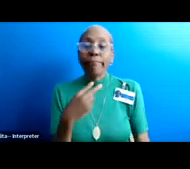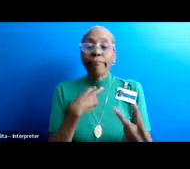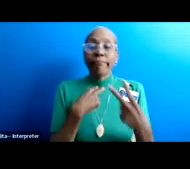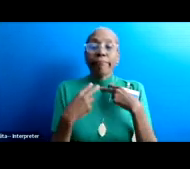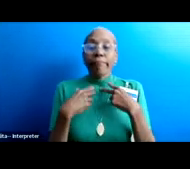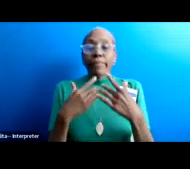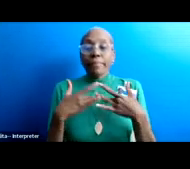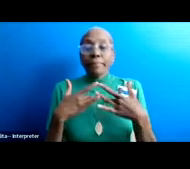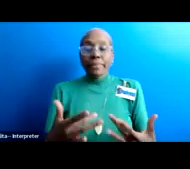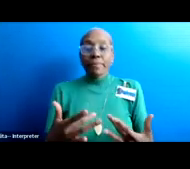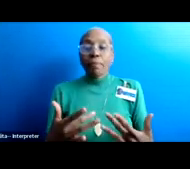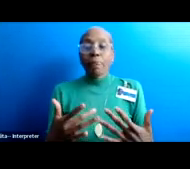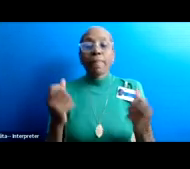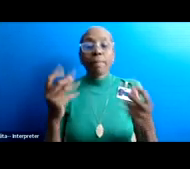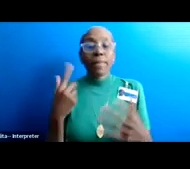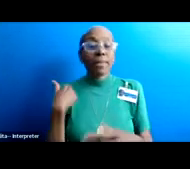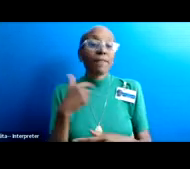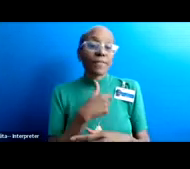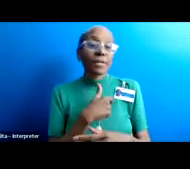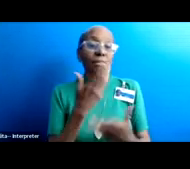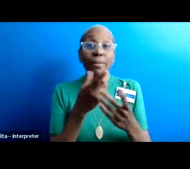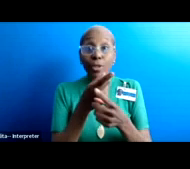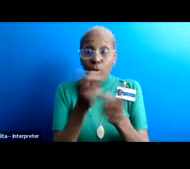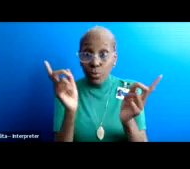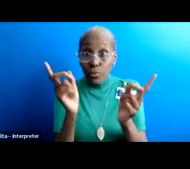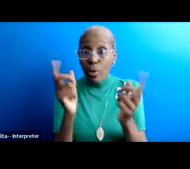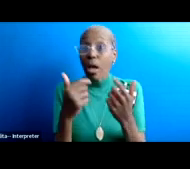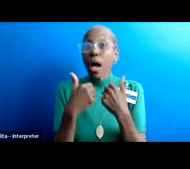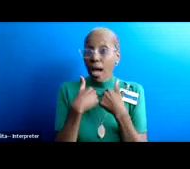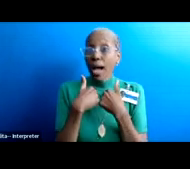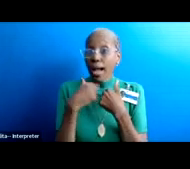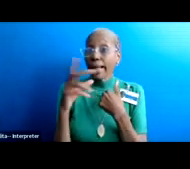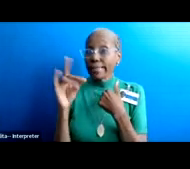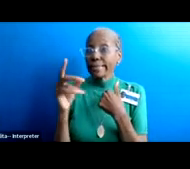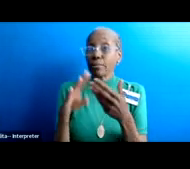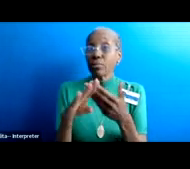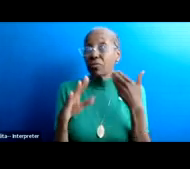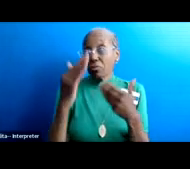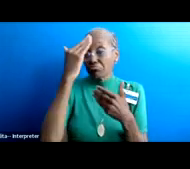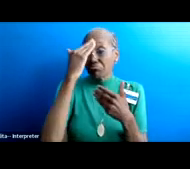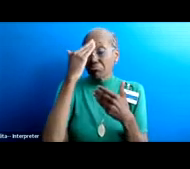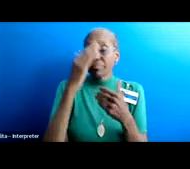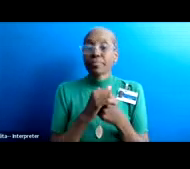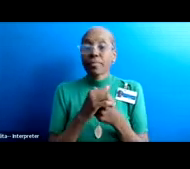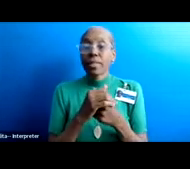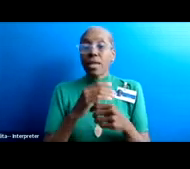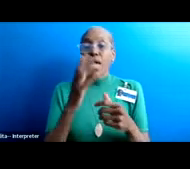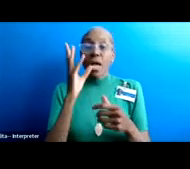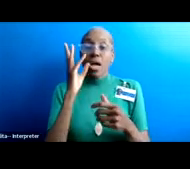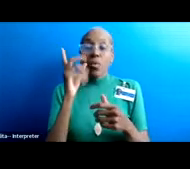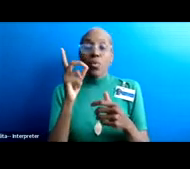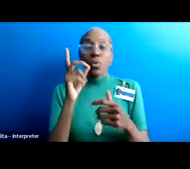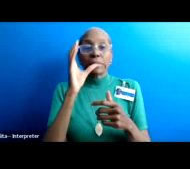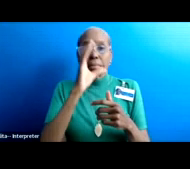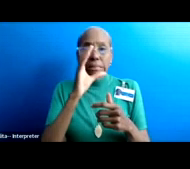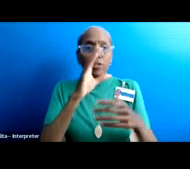over. So many of us, maybe you, I certainly did before I knew, I would look for